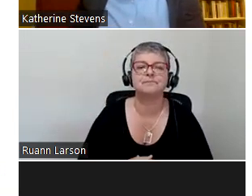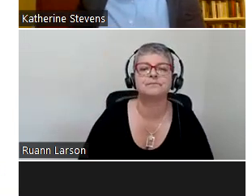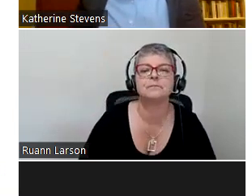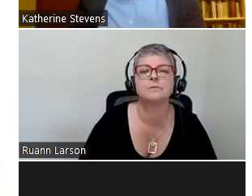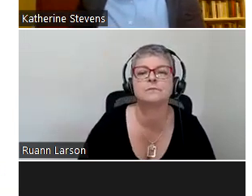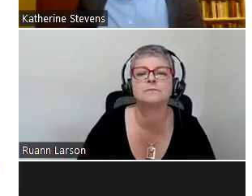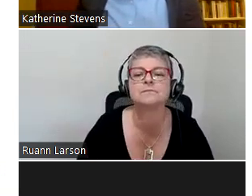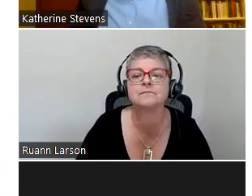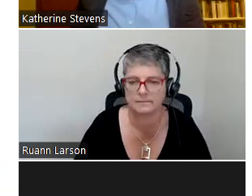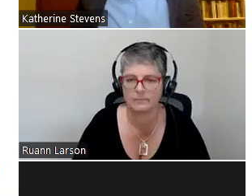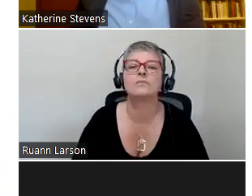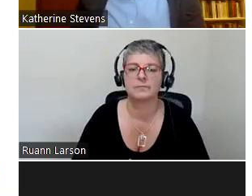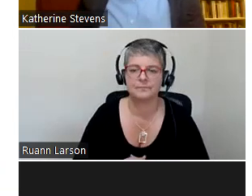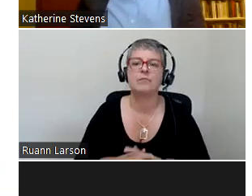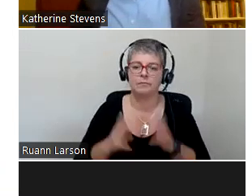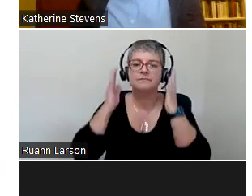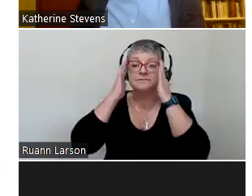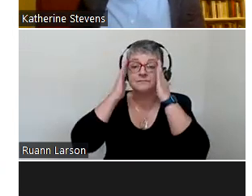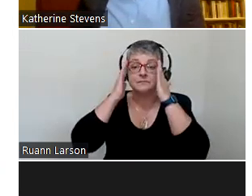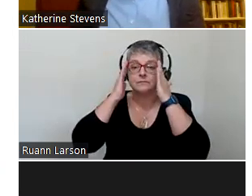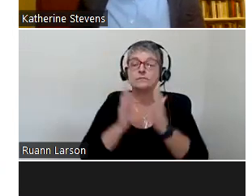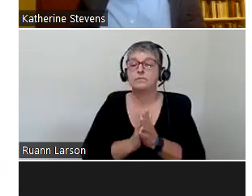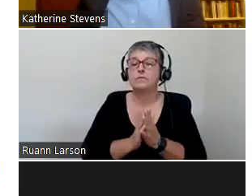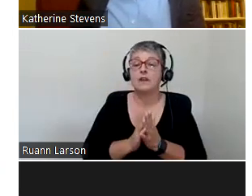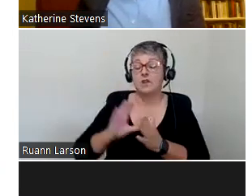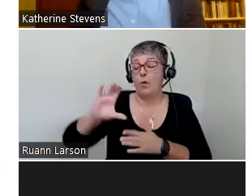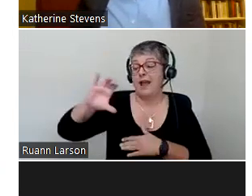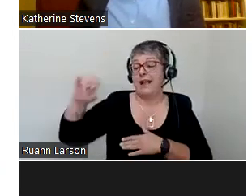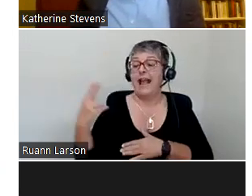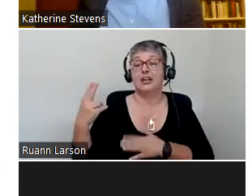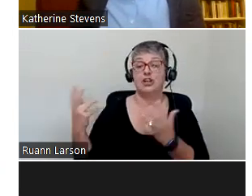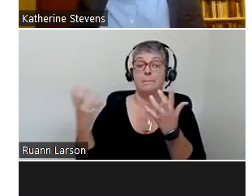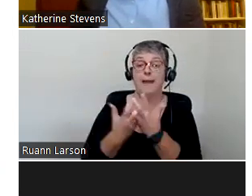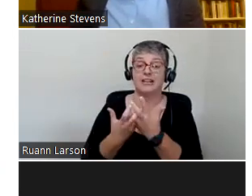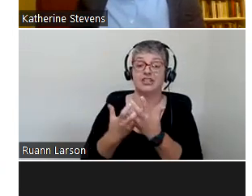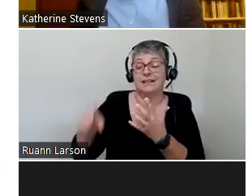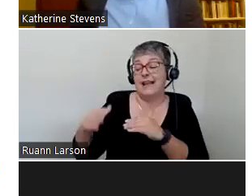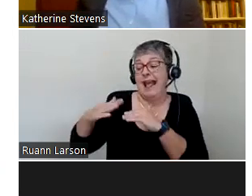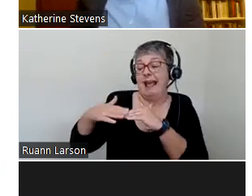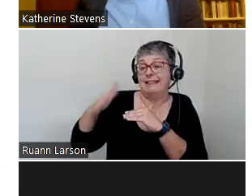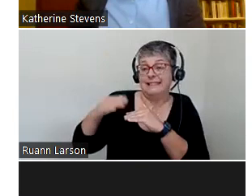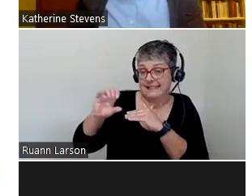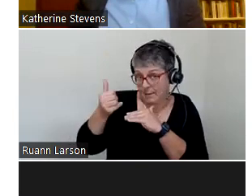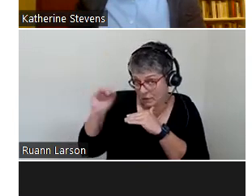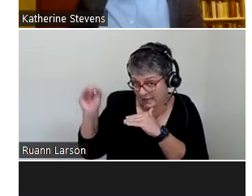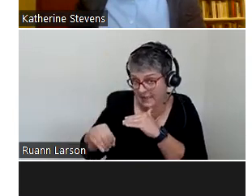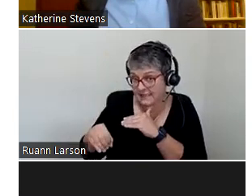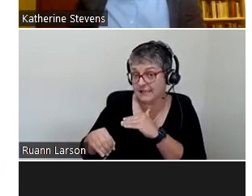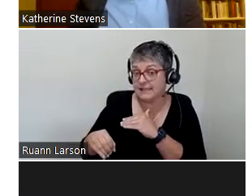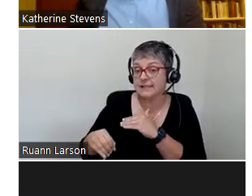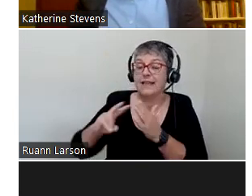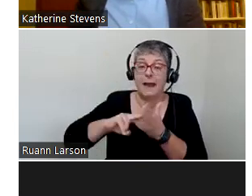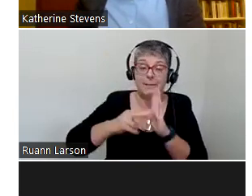So we're taking a look back at the sheet. So if your cash match needs to be at least 10% of the match, that means up